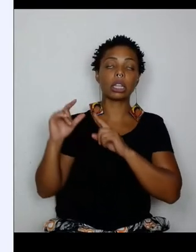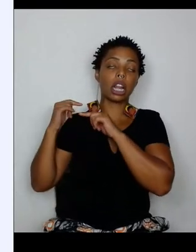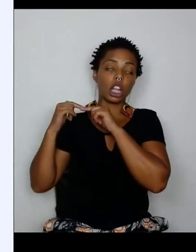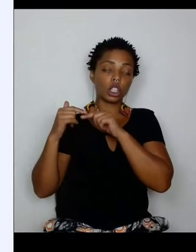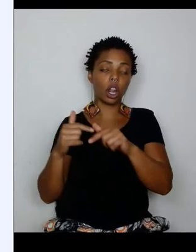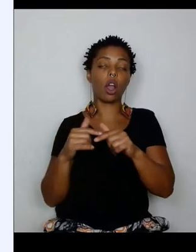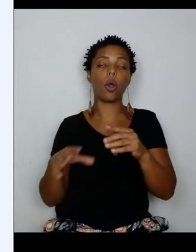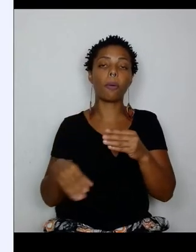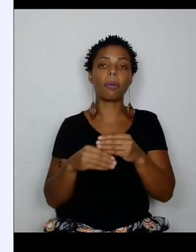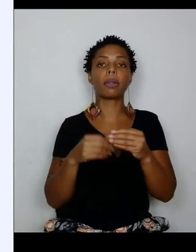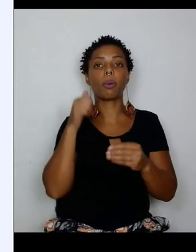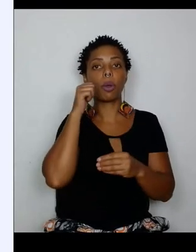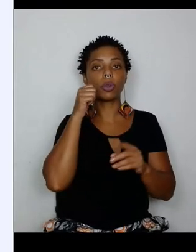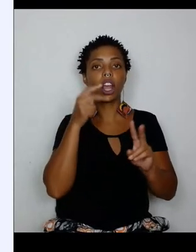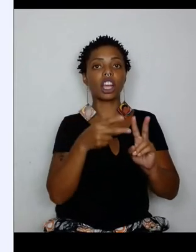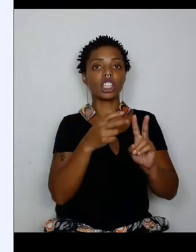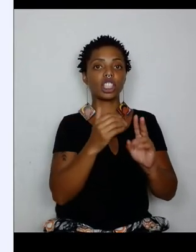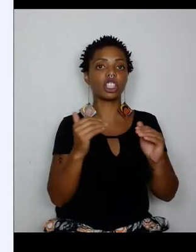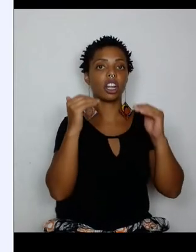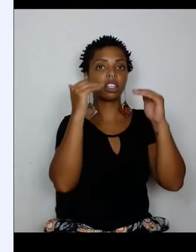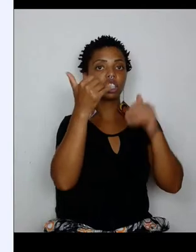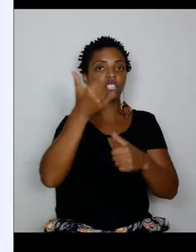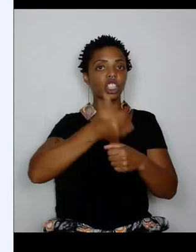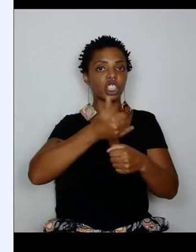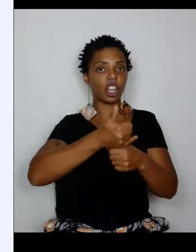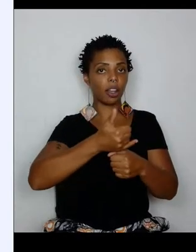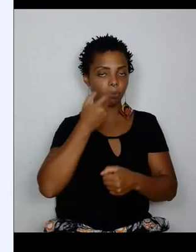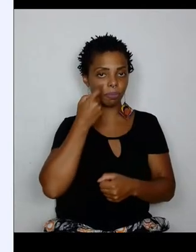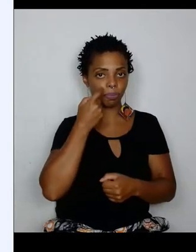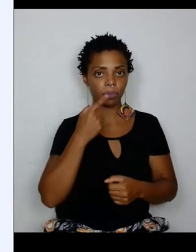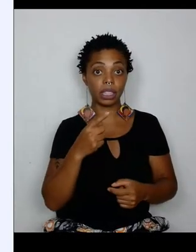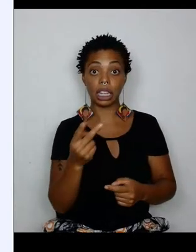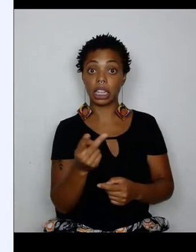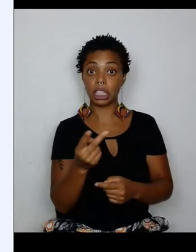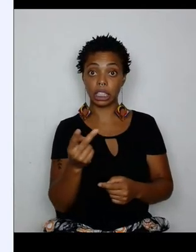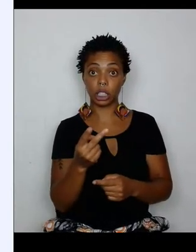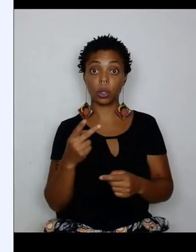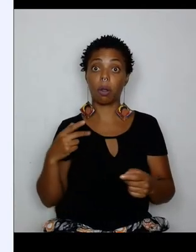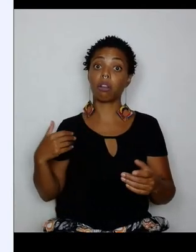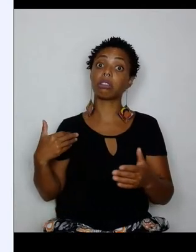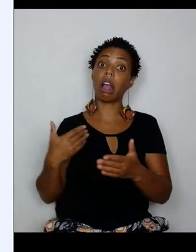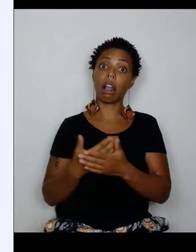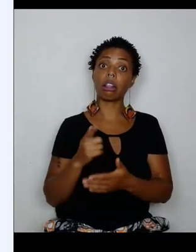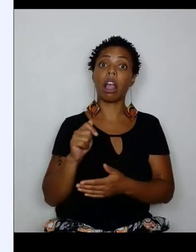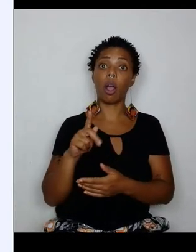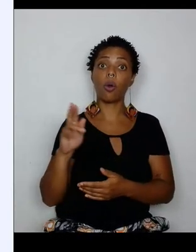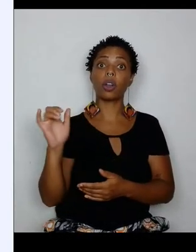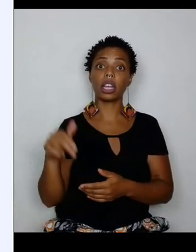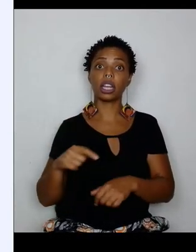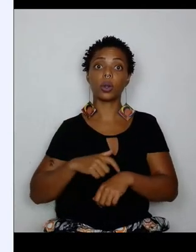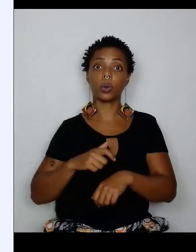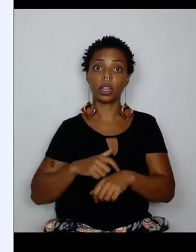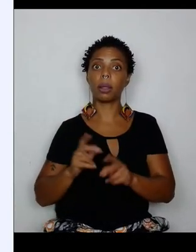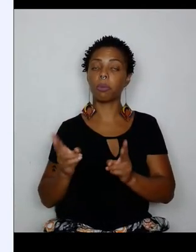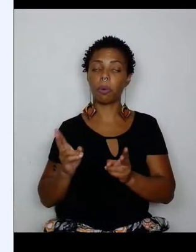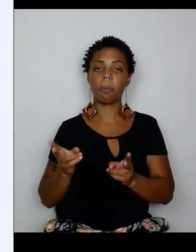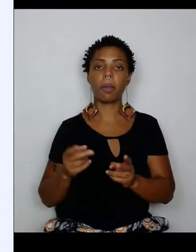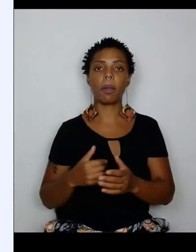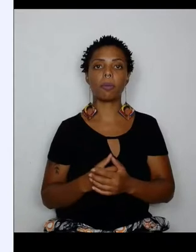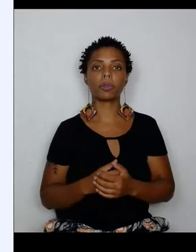and those roles may still have resonated in gauguin's day that of the sacred maiden maiden and the